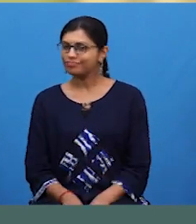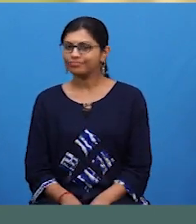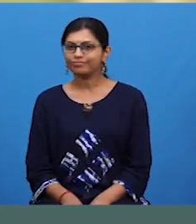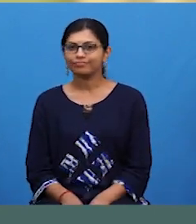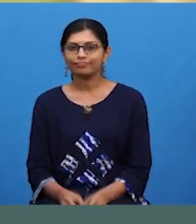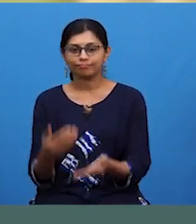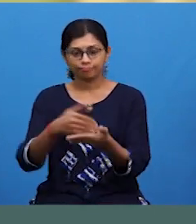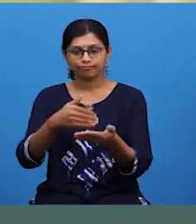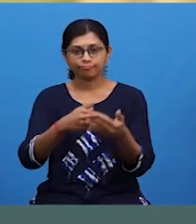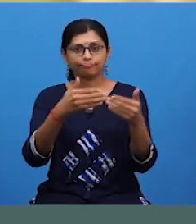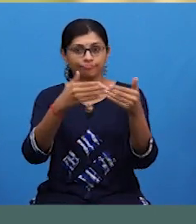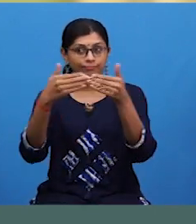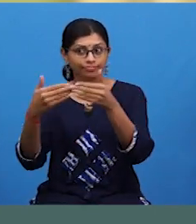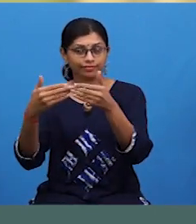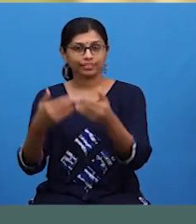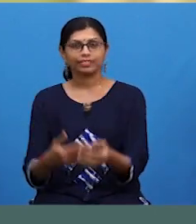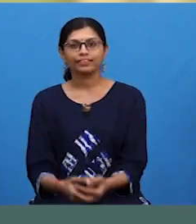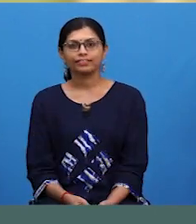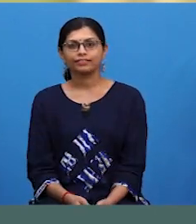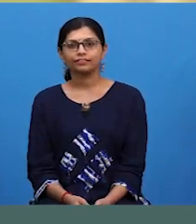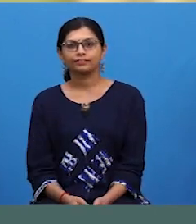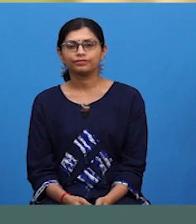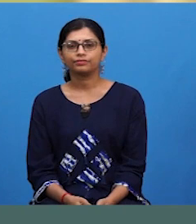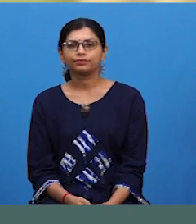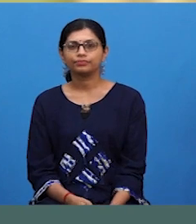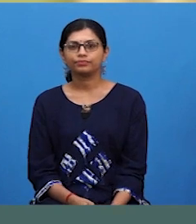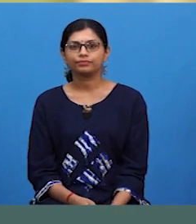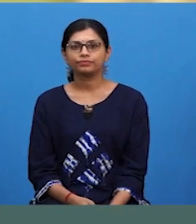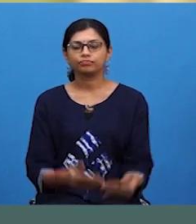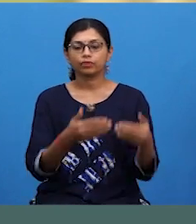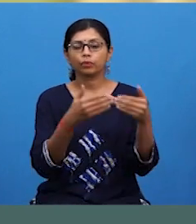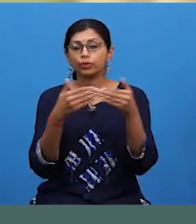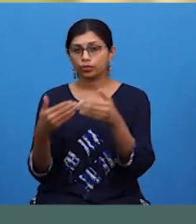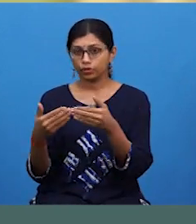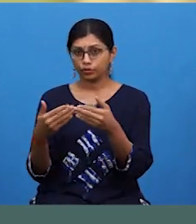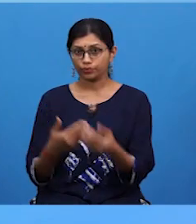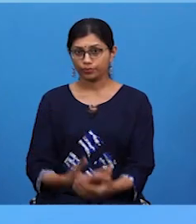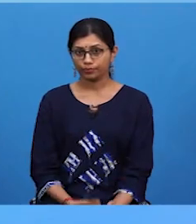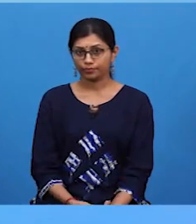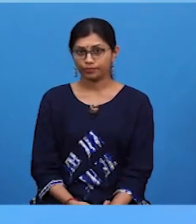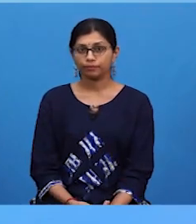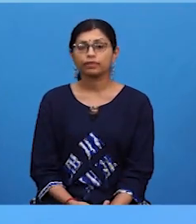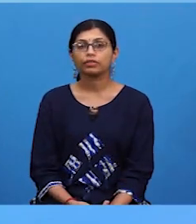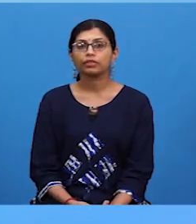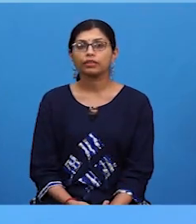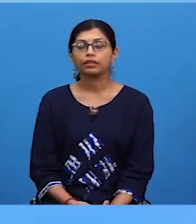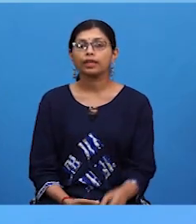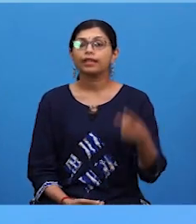go through. Let's continue with the remaining numbers, beginning with